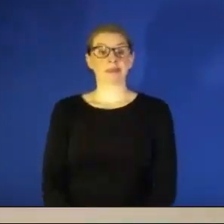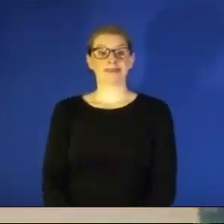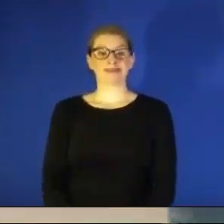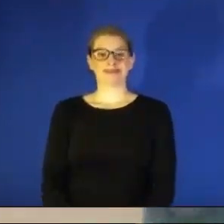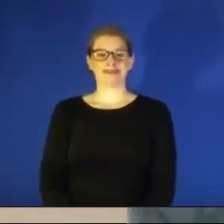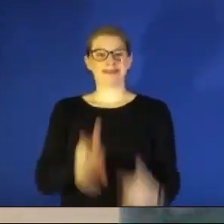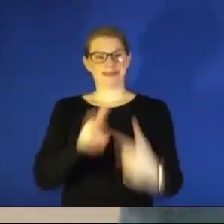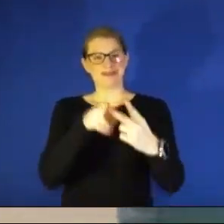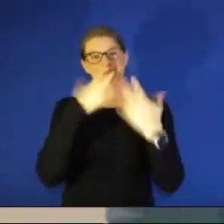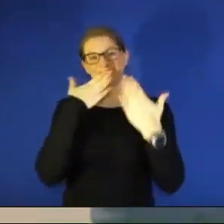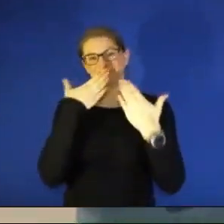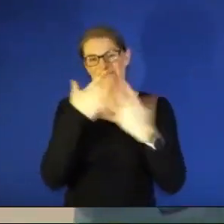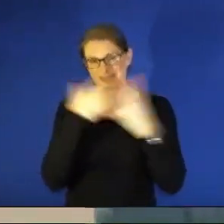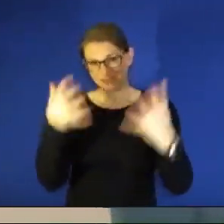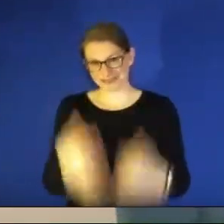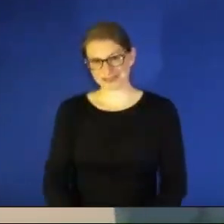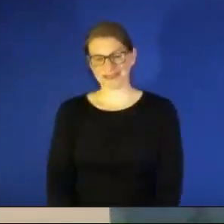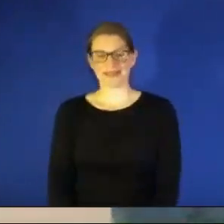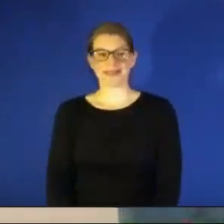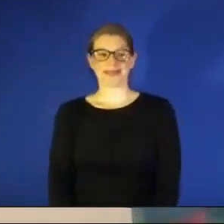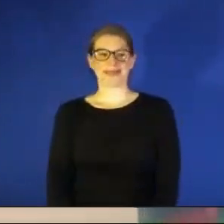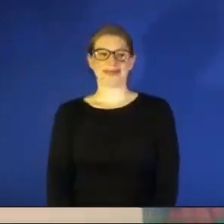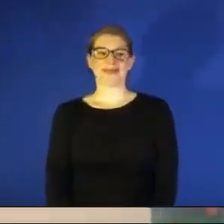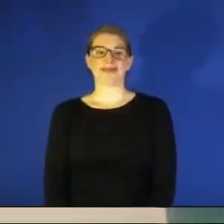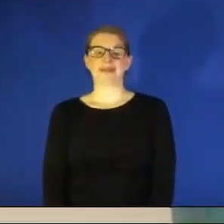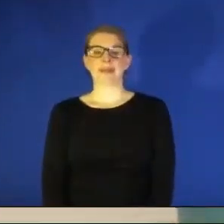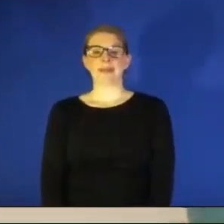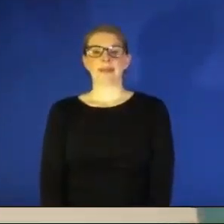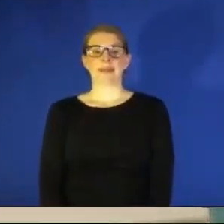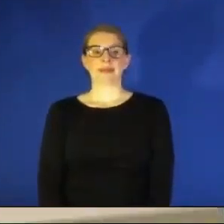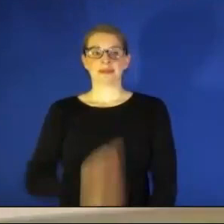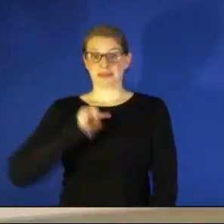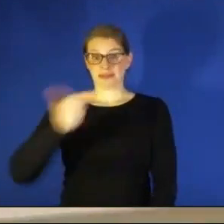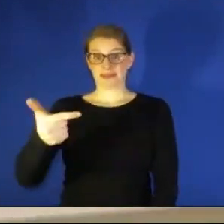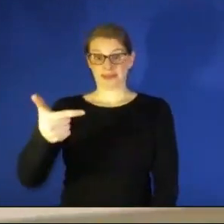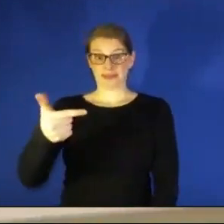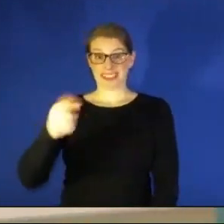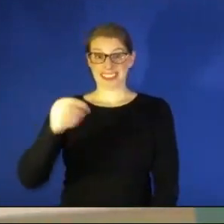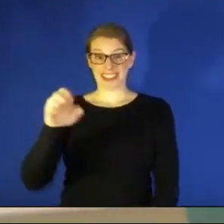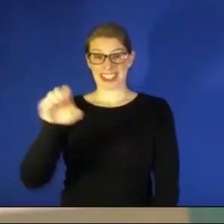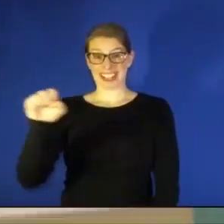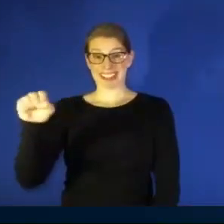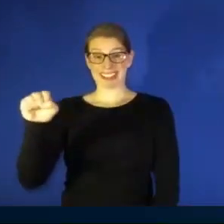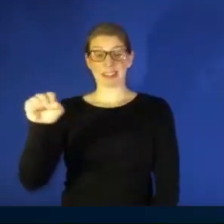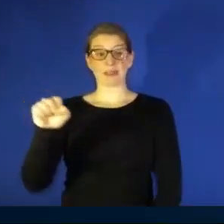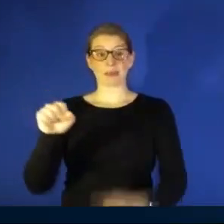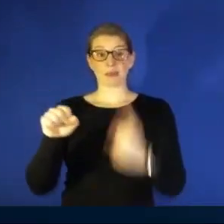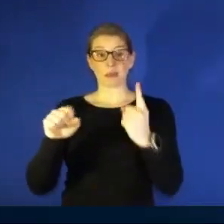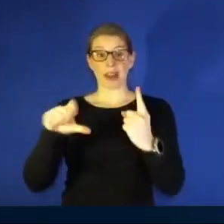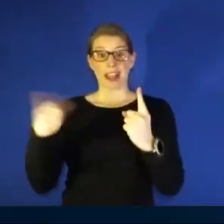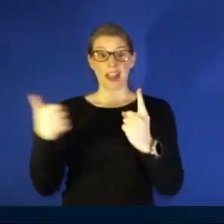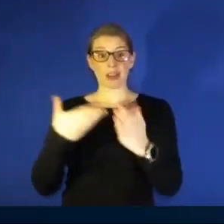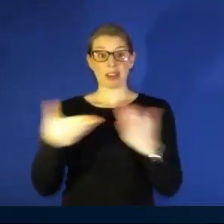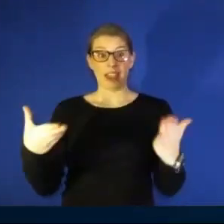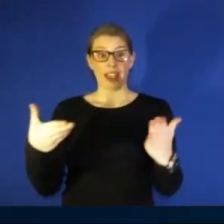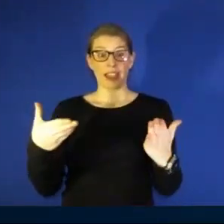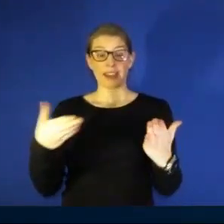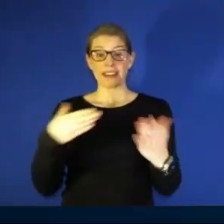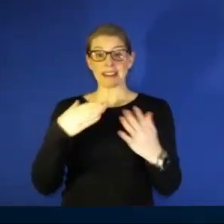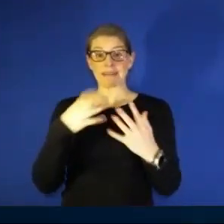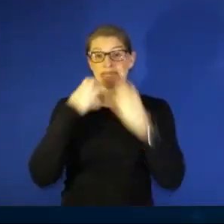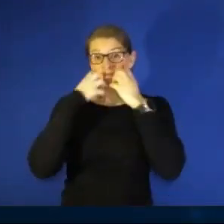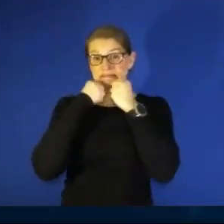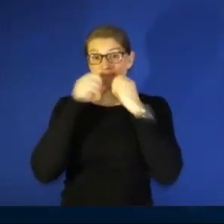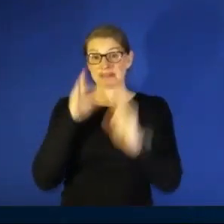much. When I toss it back to you in the studio, Jess, one of the other things that is so special about being in